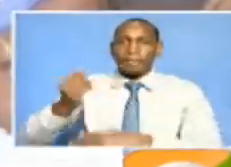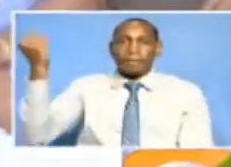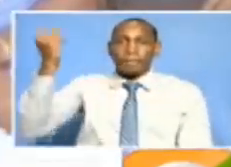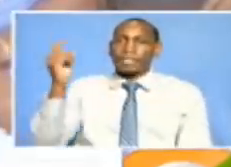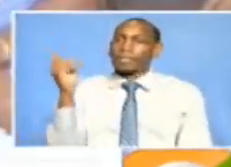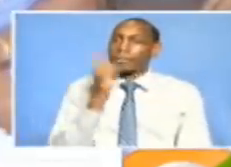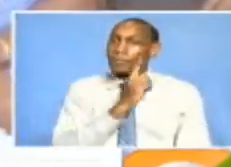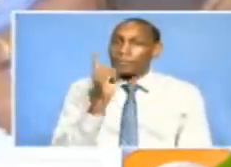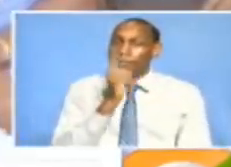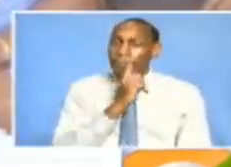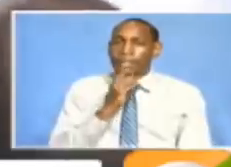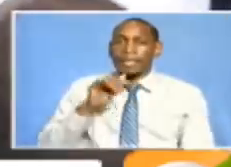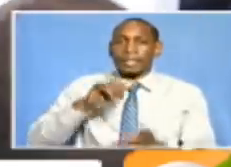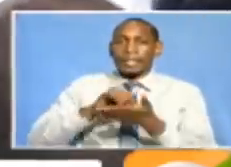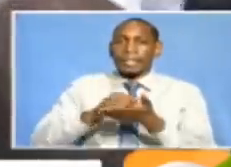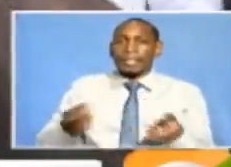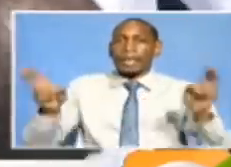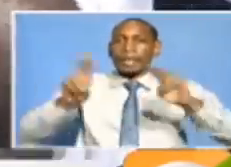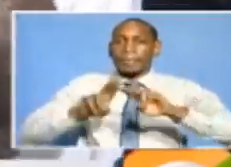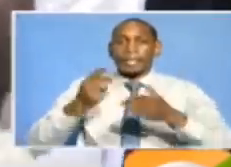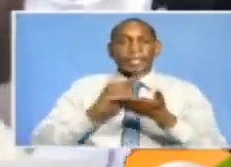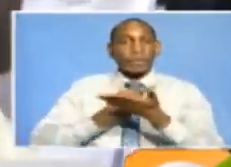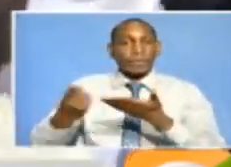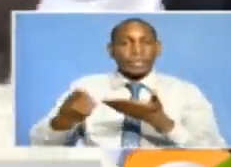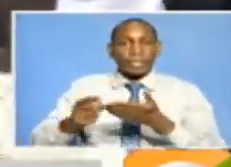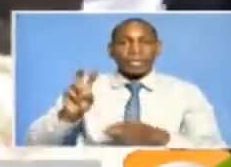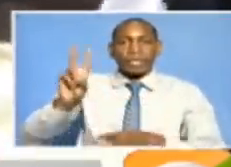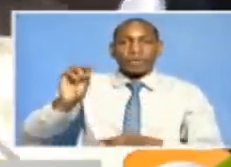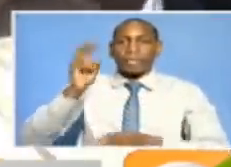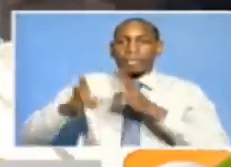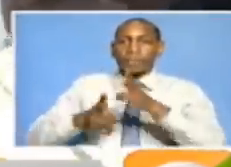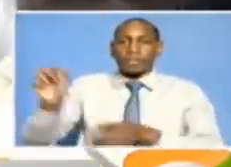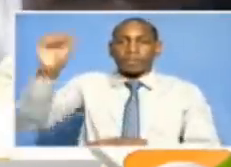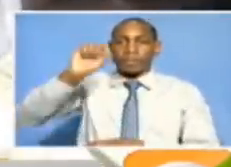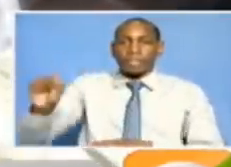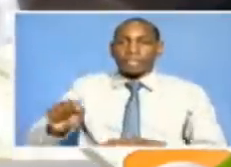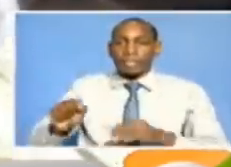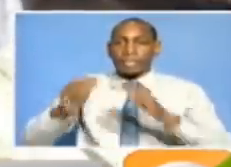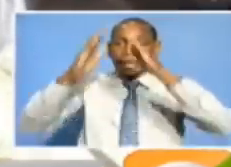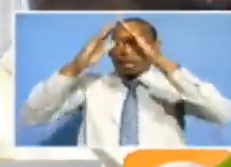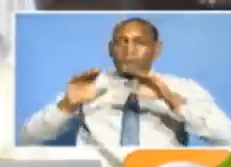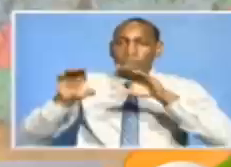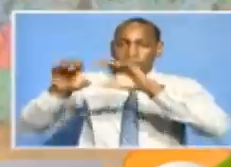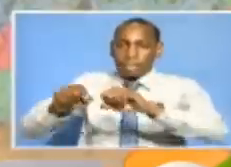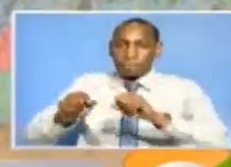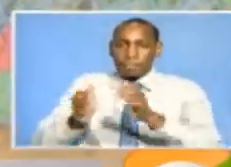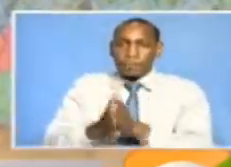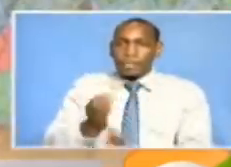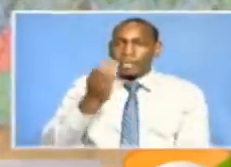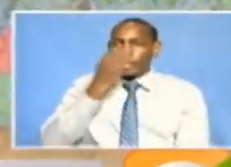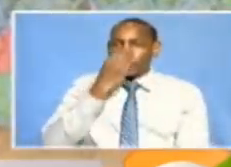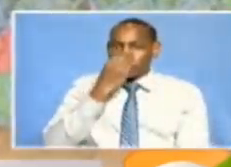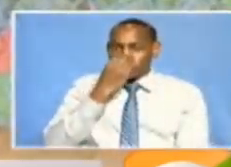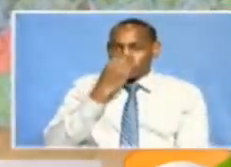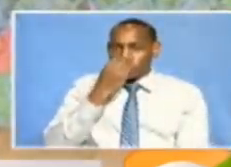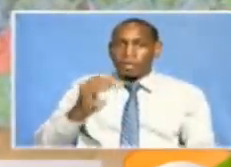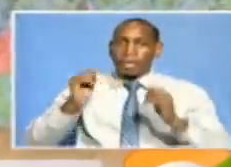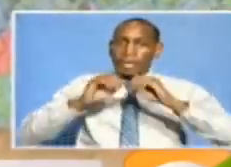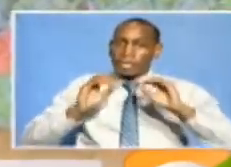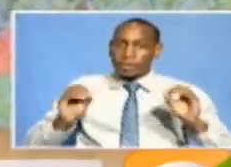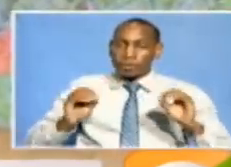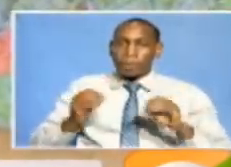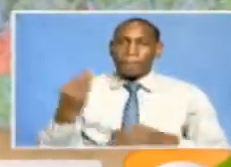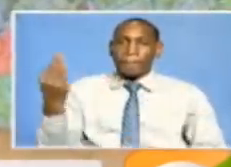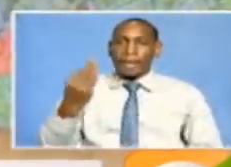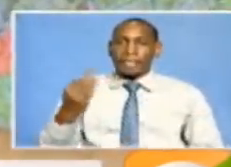high-voltage politics that played out this week on the 2022 State House succession scramble and Ruto's perceived indifference to the